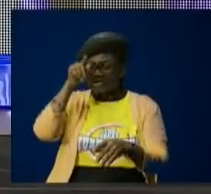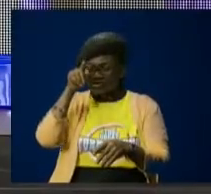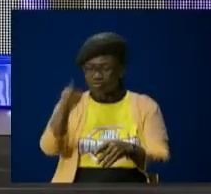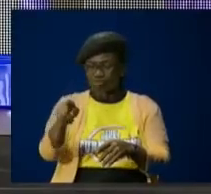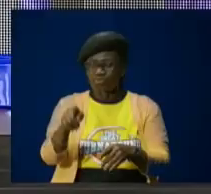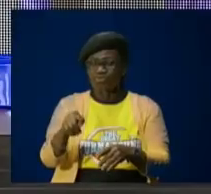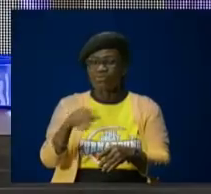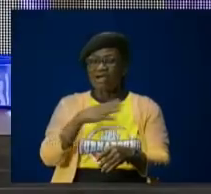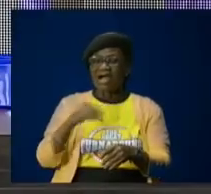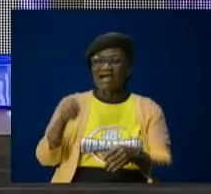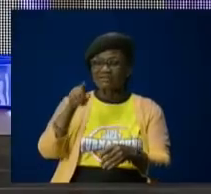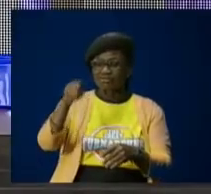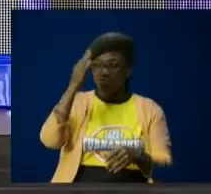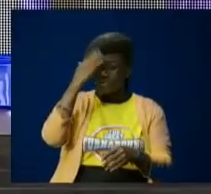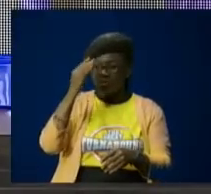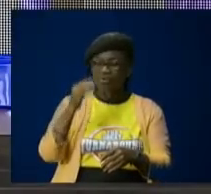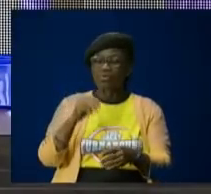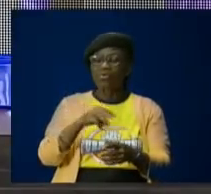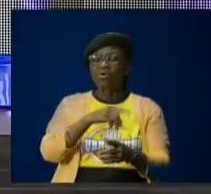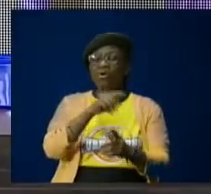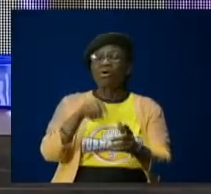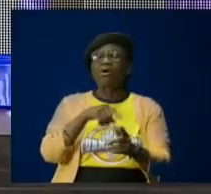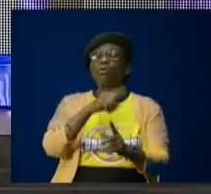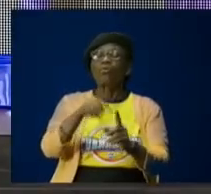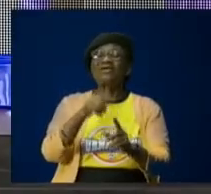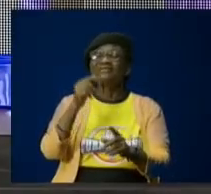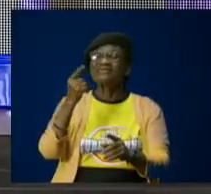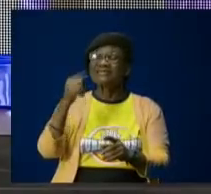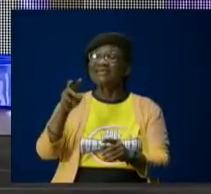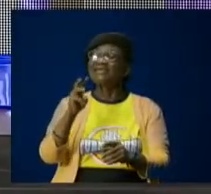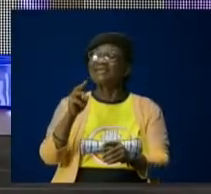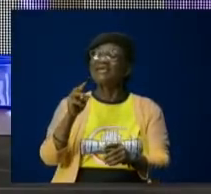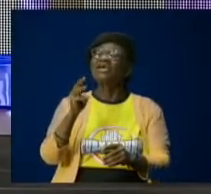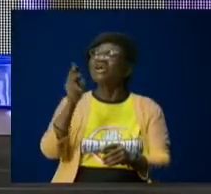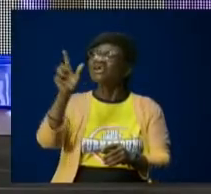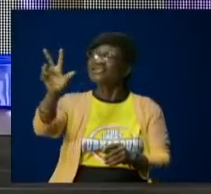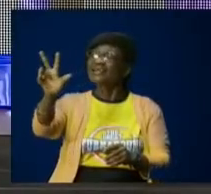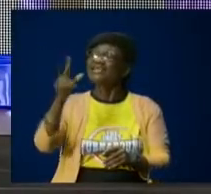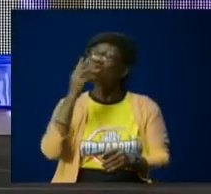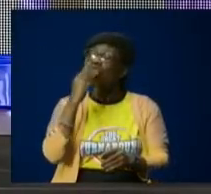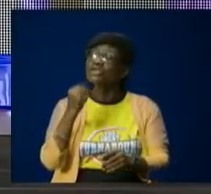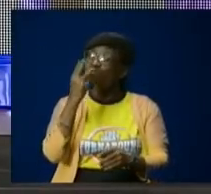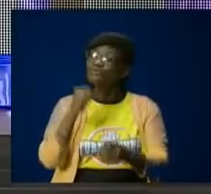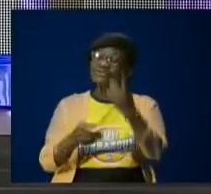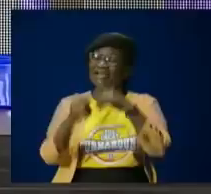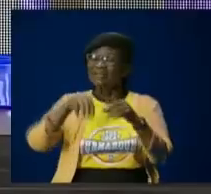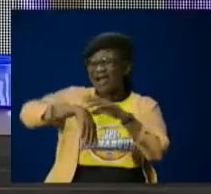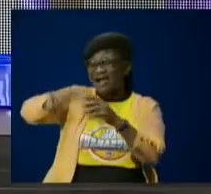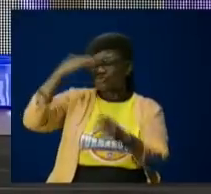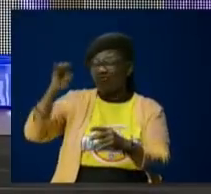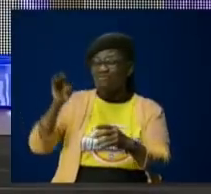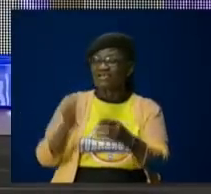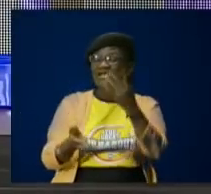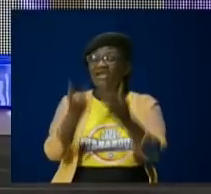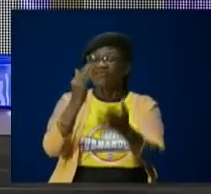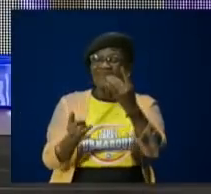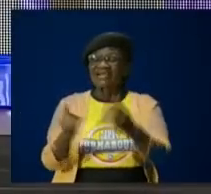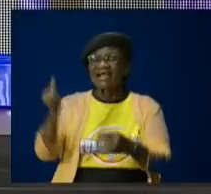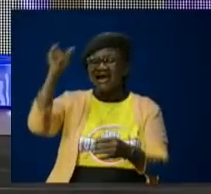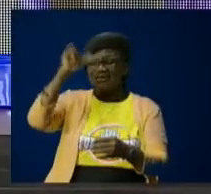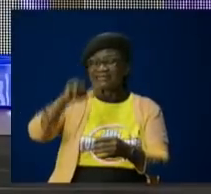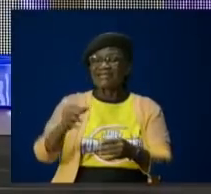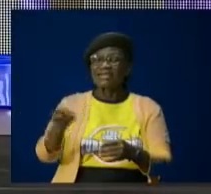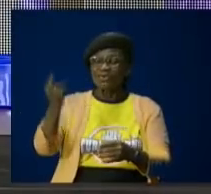And you know, when Shadrach, Meshach, and Abednego came out of the fiery furnace, they